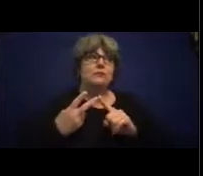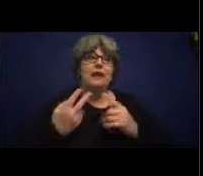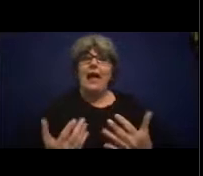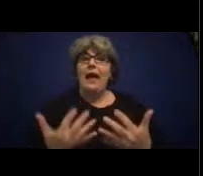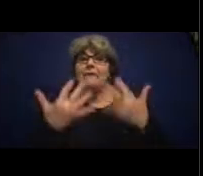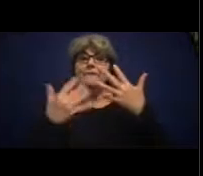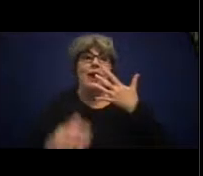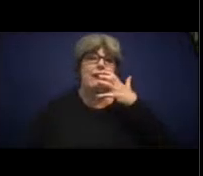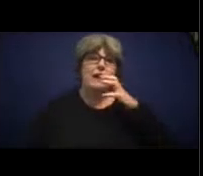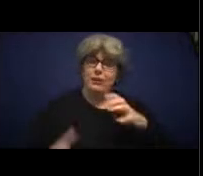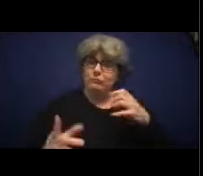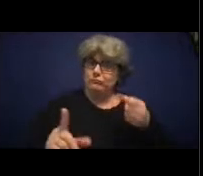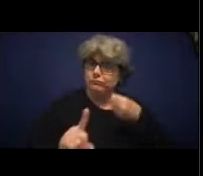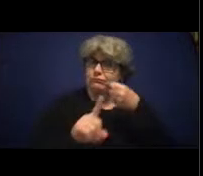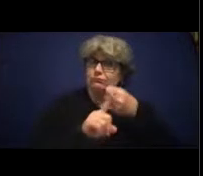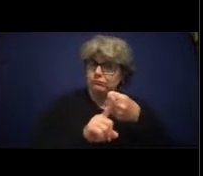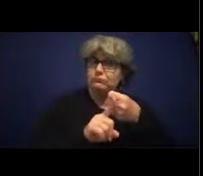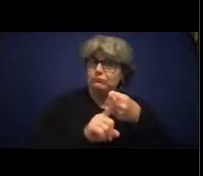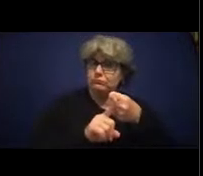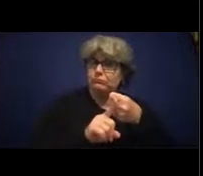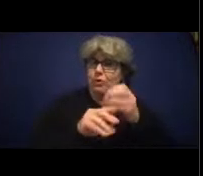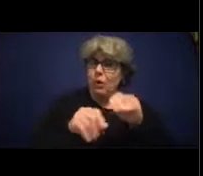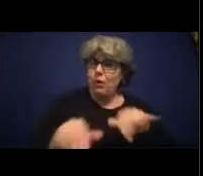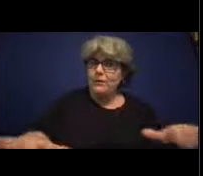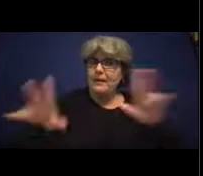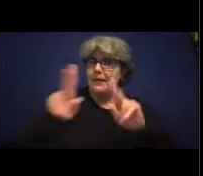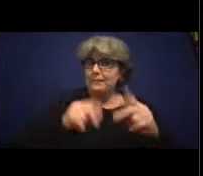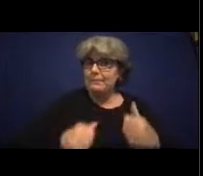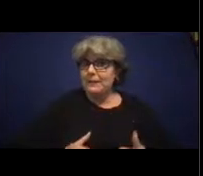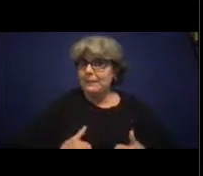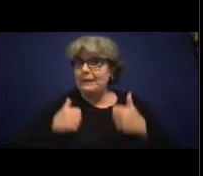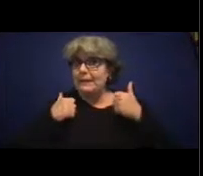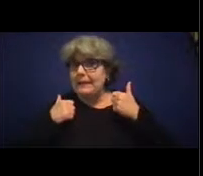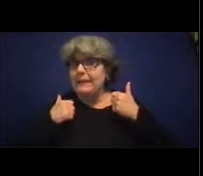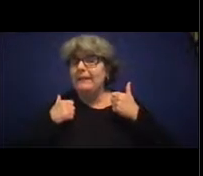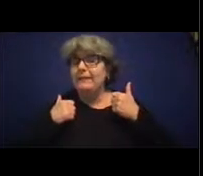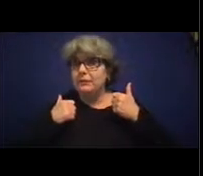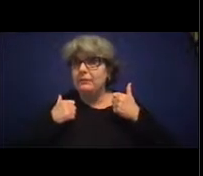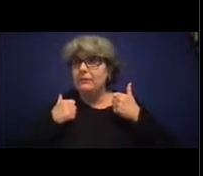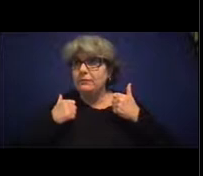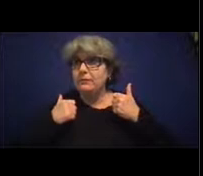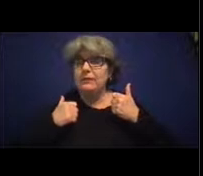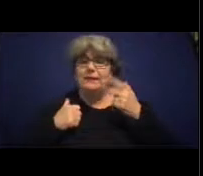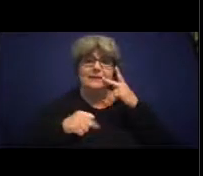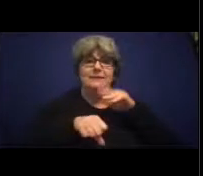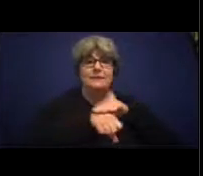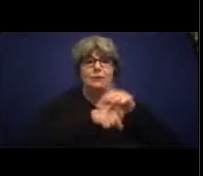are really impacting the places on land where people live and really get to see its effects.